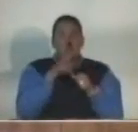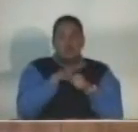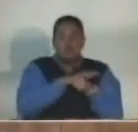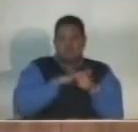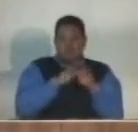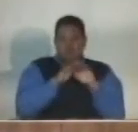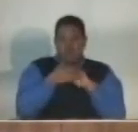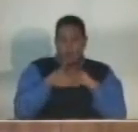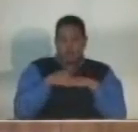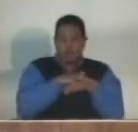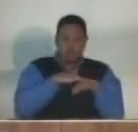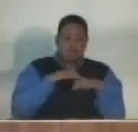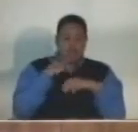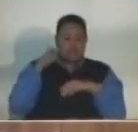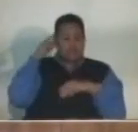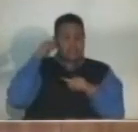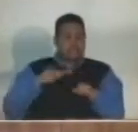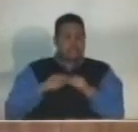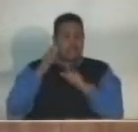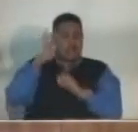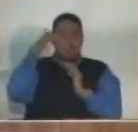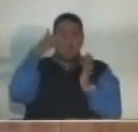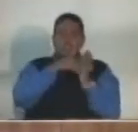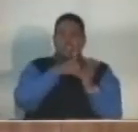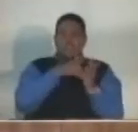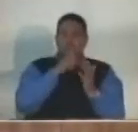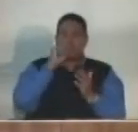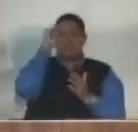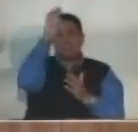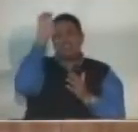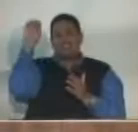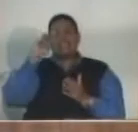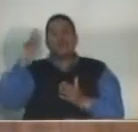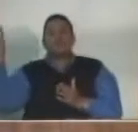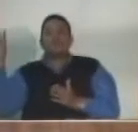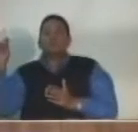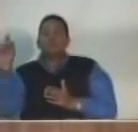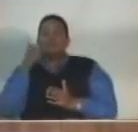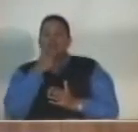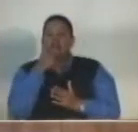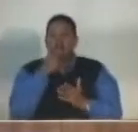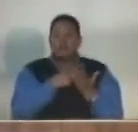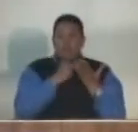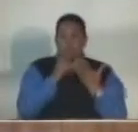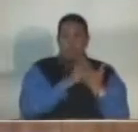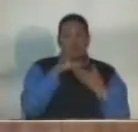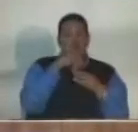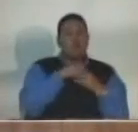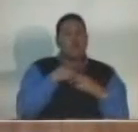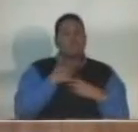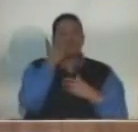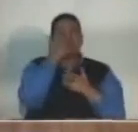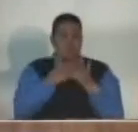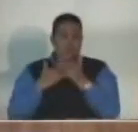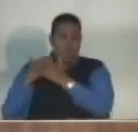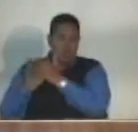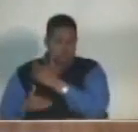and I'm told it started in Northeast Manchester and in Western St. Andrew. The program consists of 3